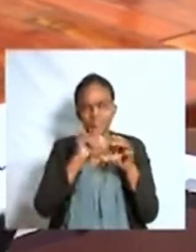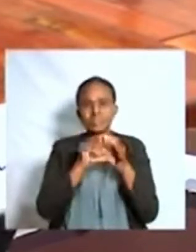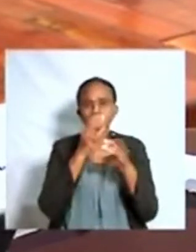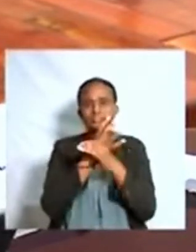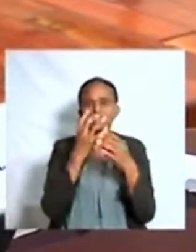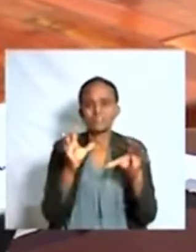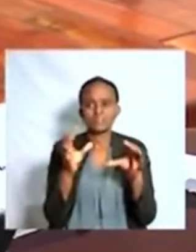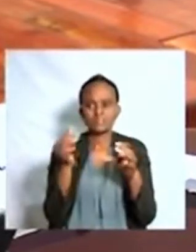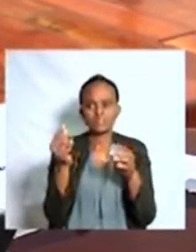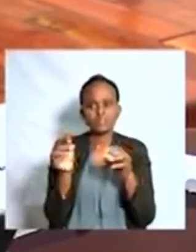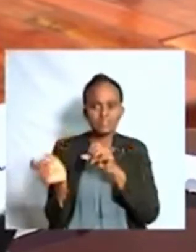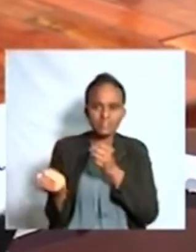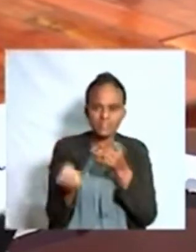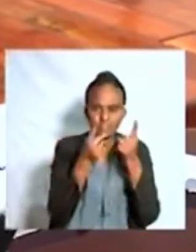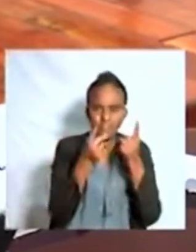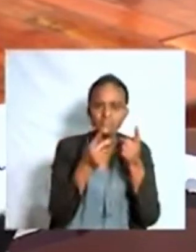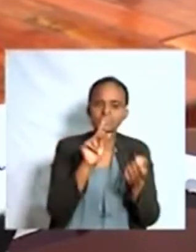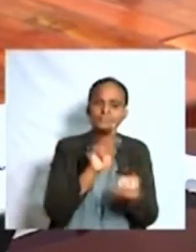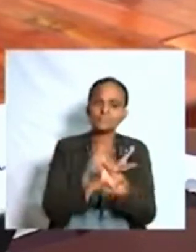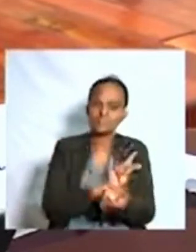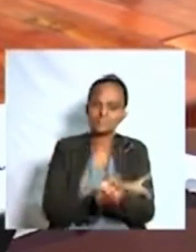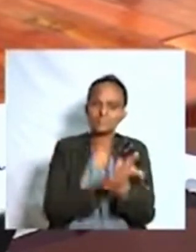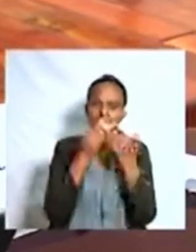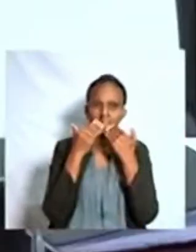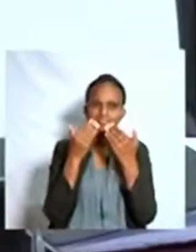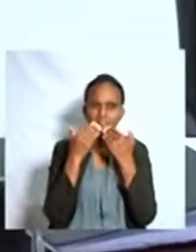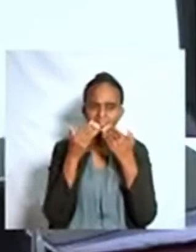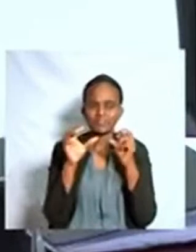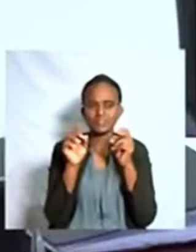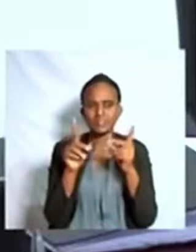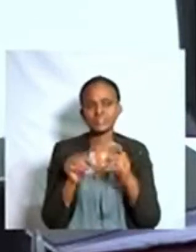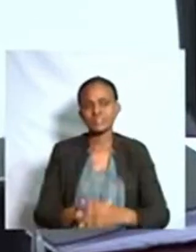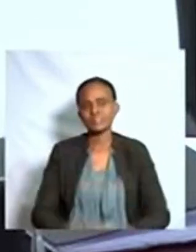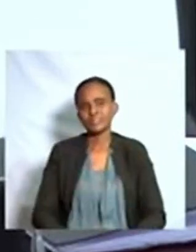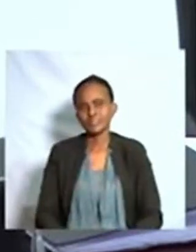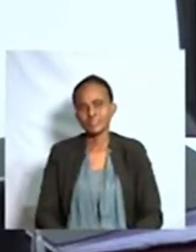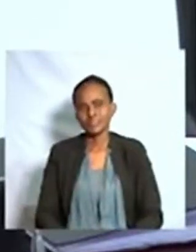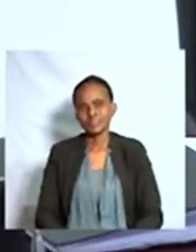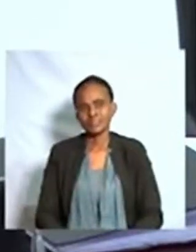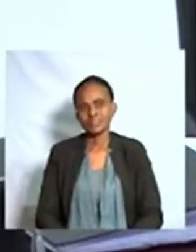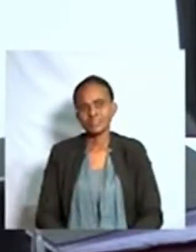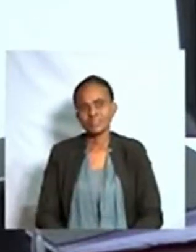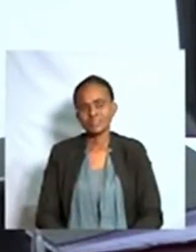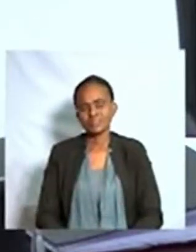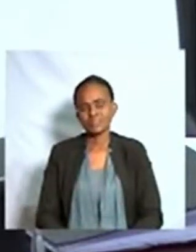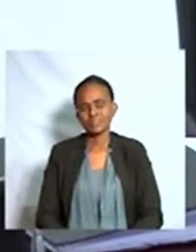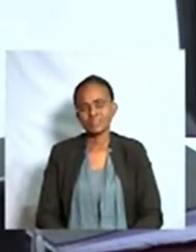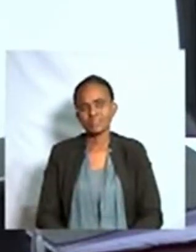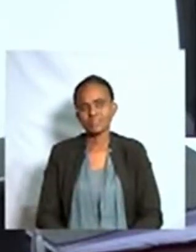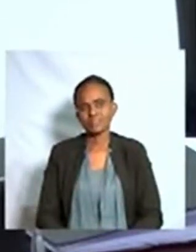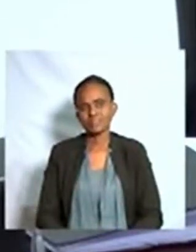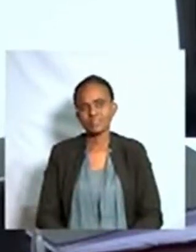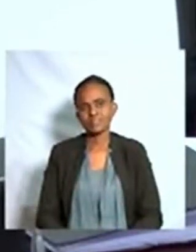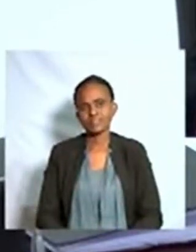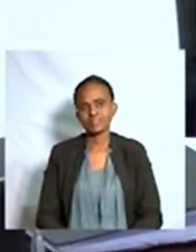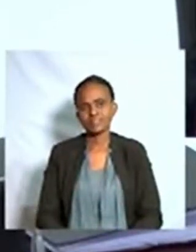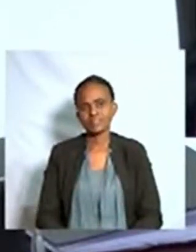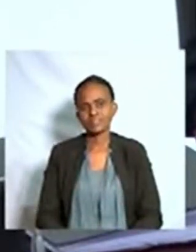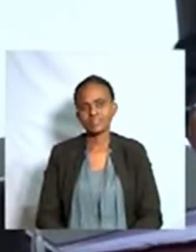Kasama. Thank you. Chair. Yes, Honorable Kat. We want members, we want